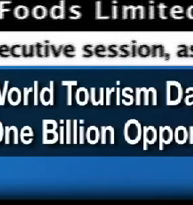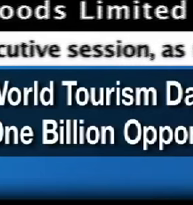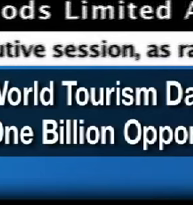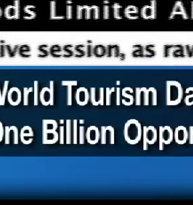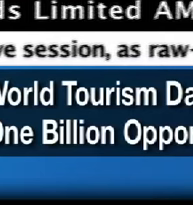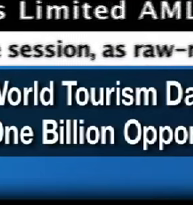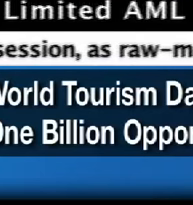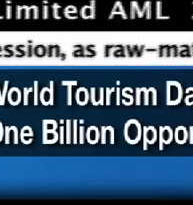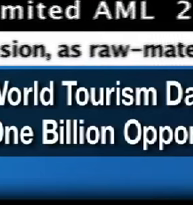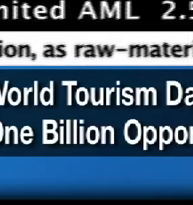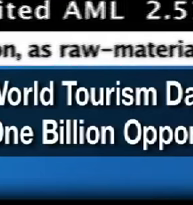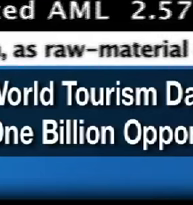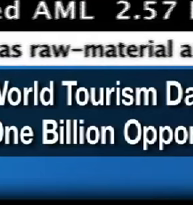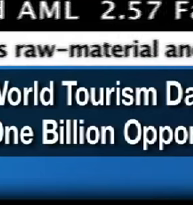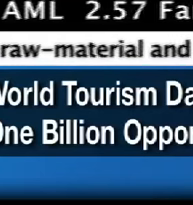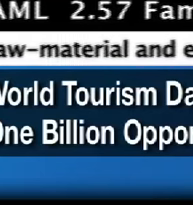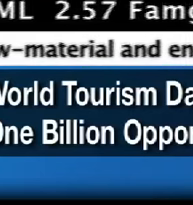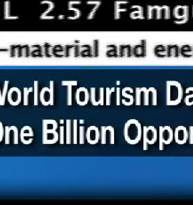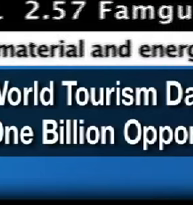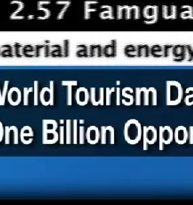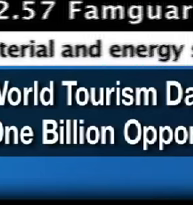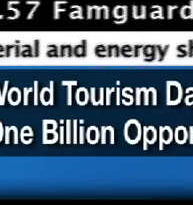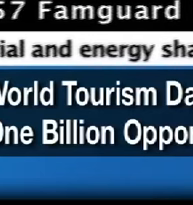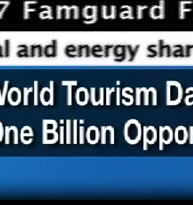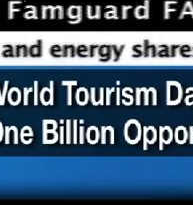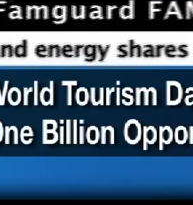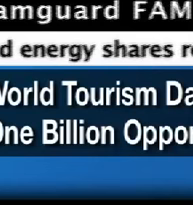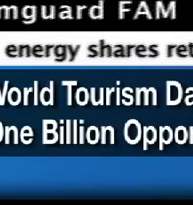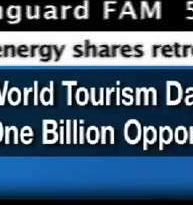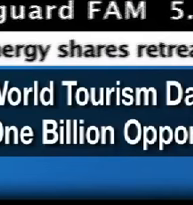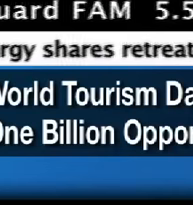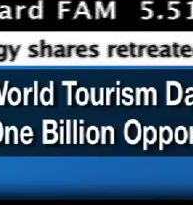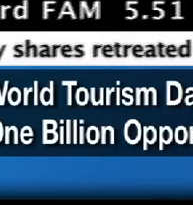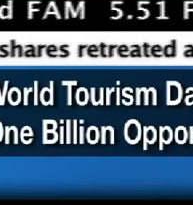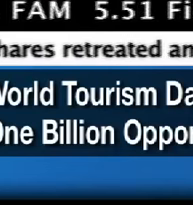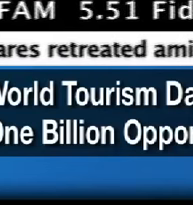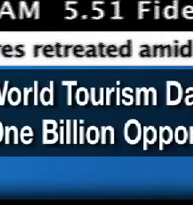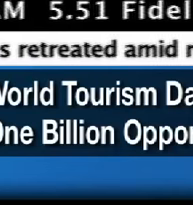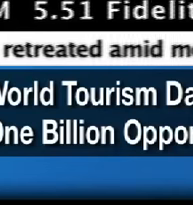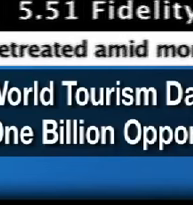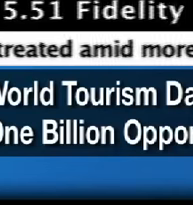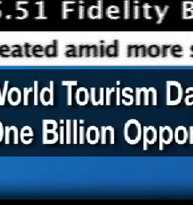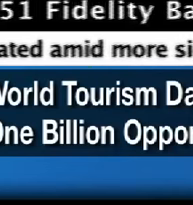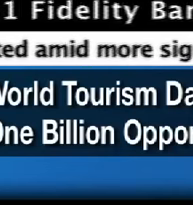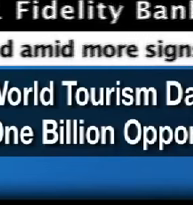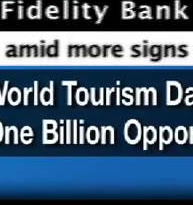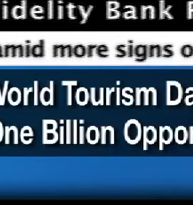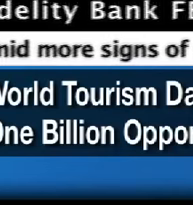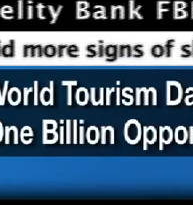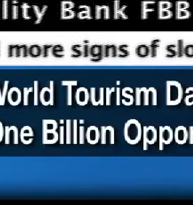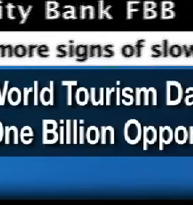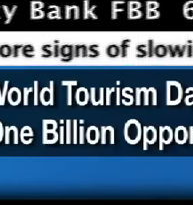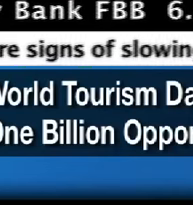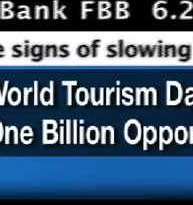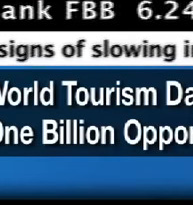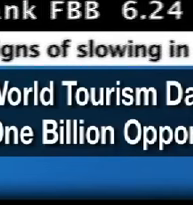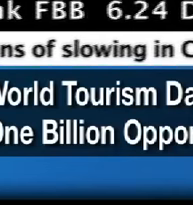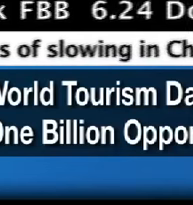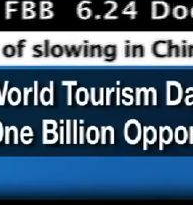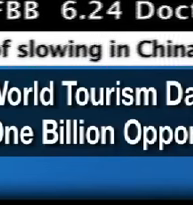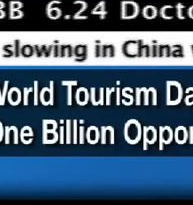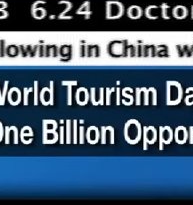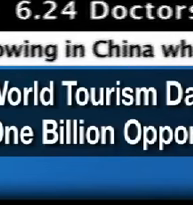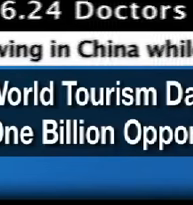was observed, the country celebrates that it has been a leader in the global tourism industry for more than 50 years. He said tourism is a